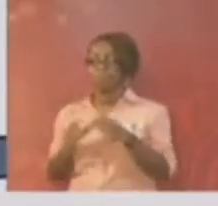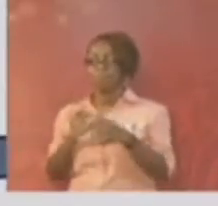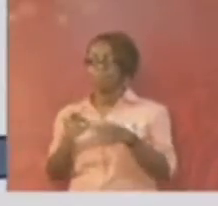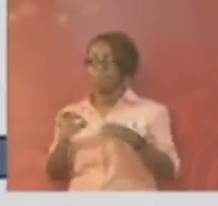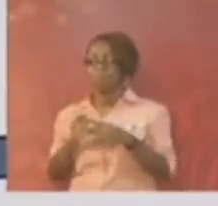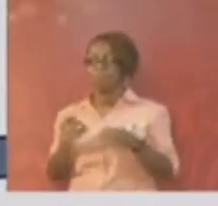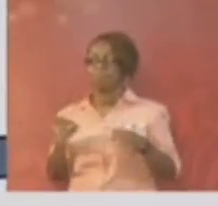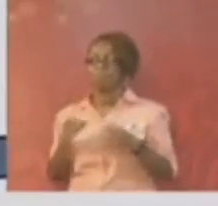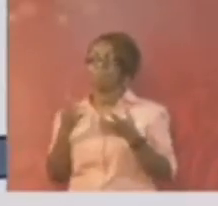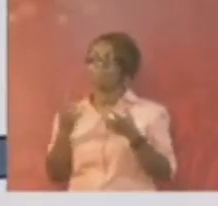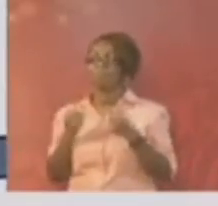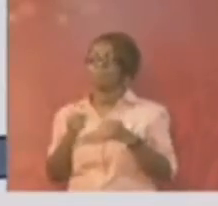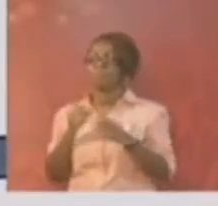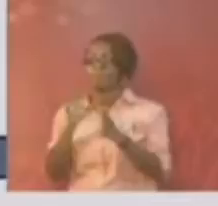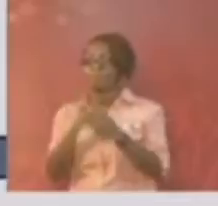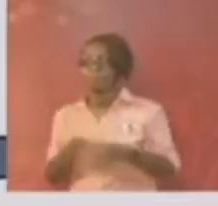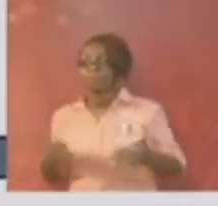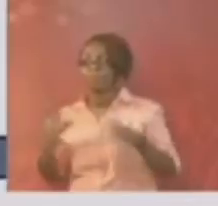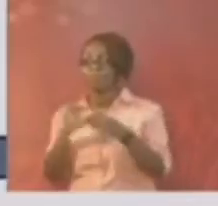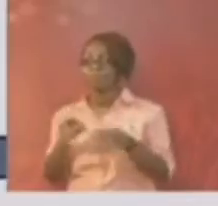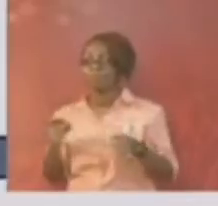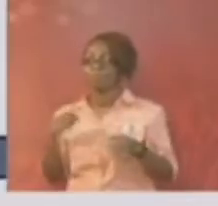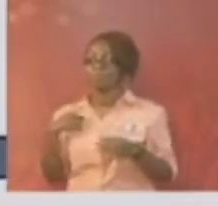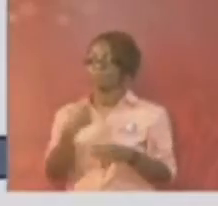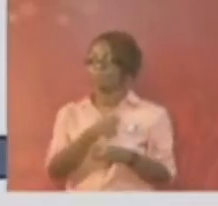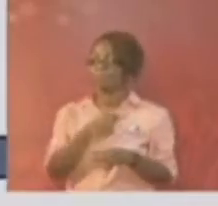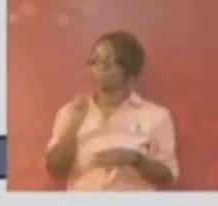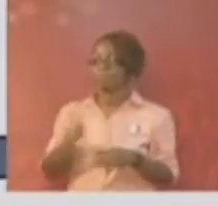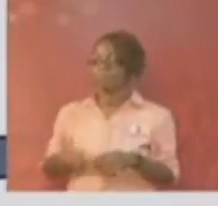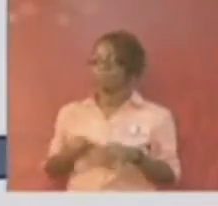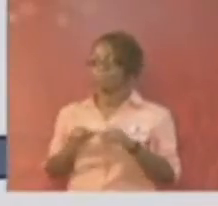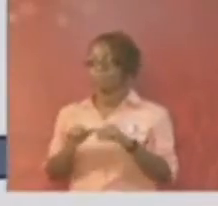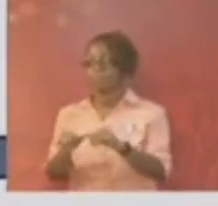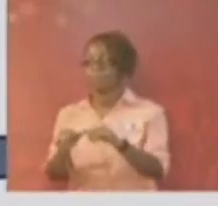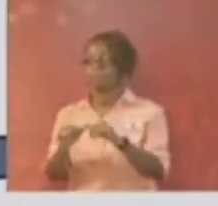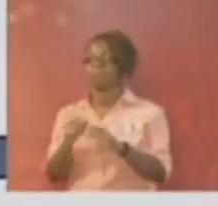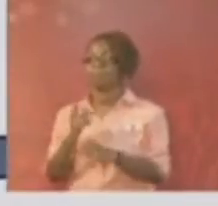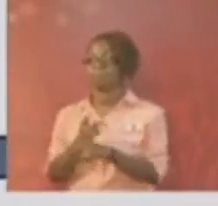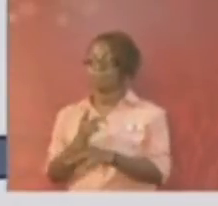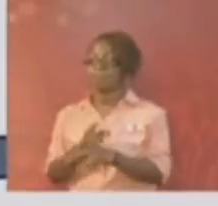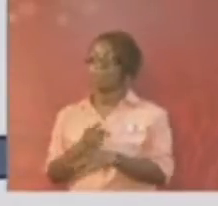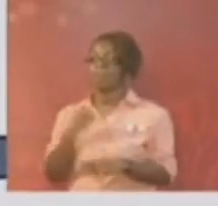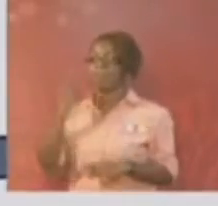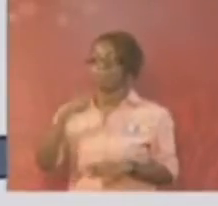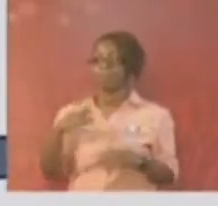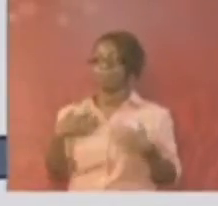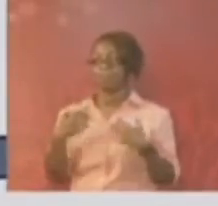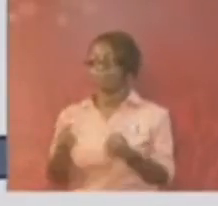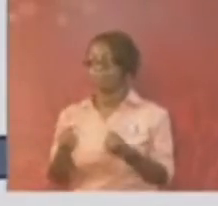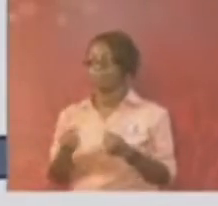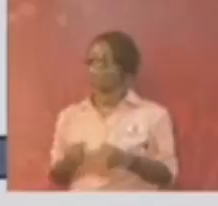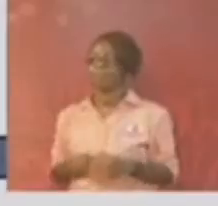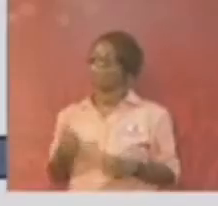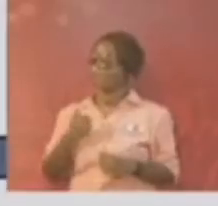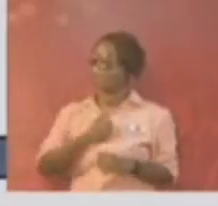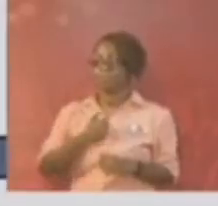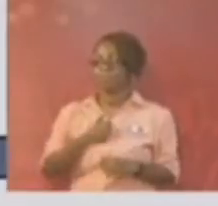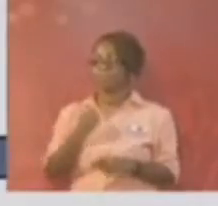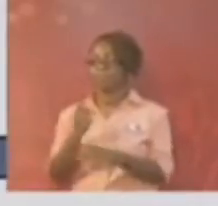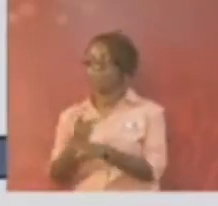we must continue to take care of our mental health, engage in self-care, engage